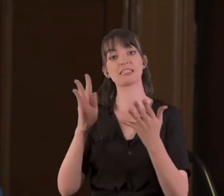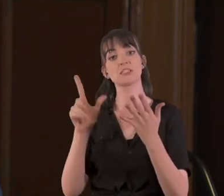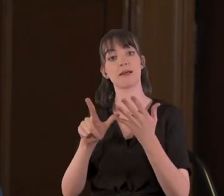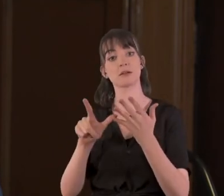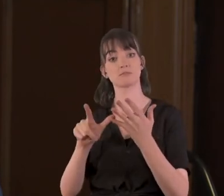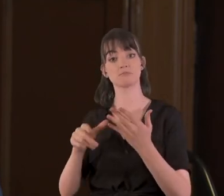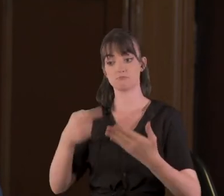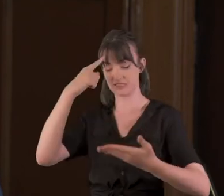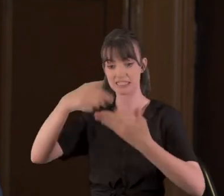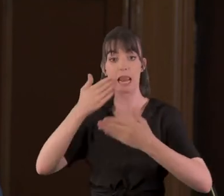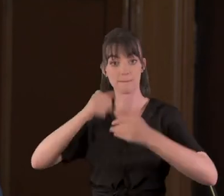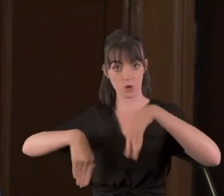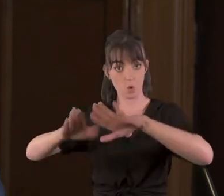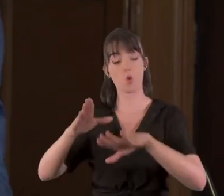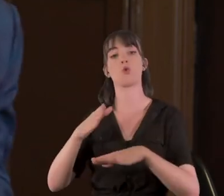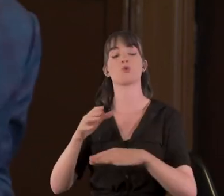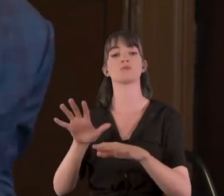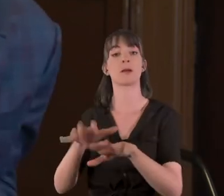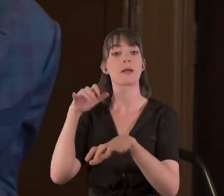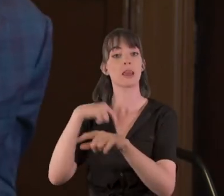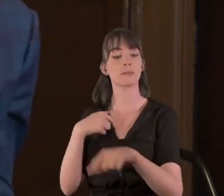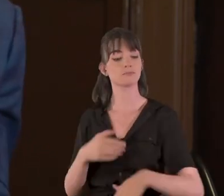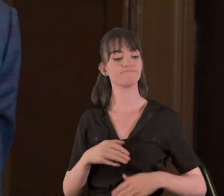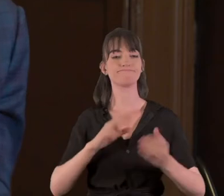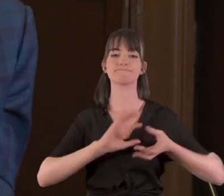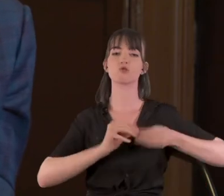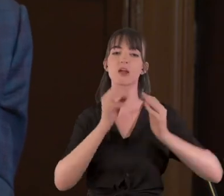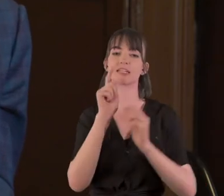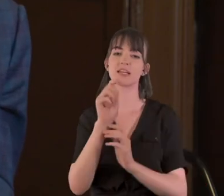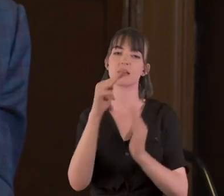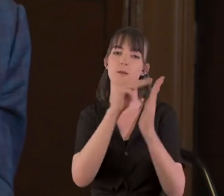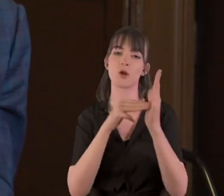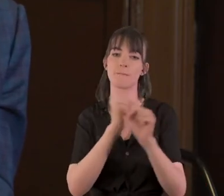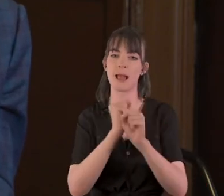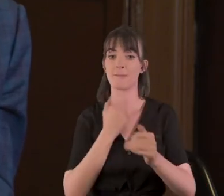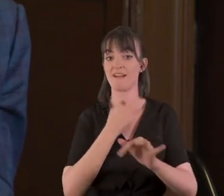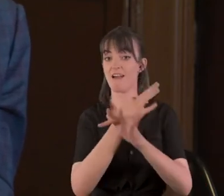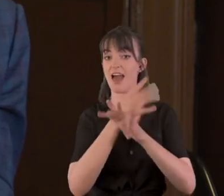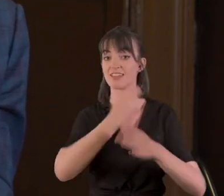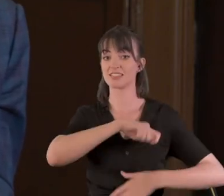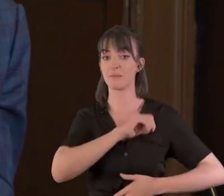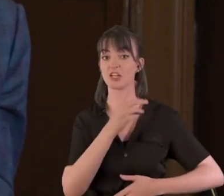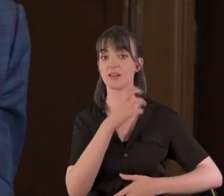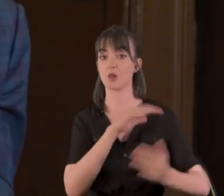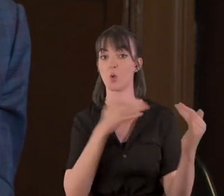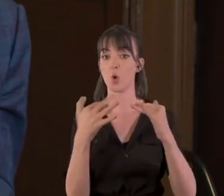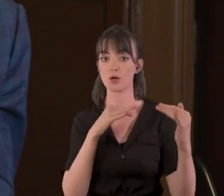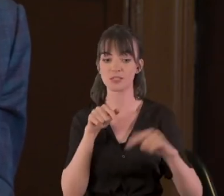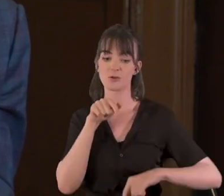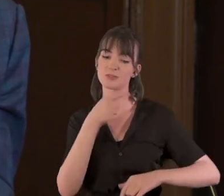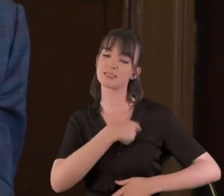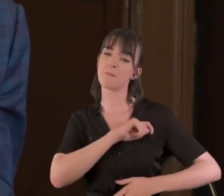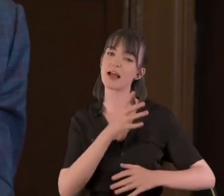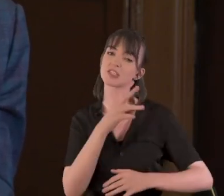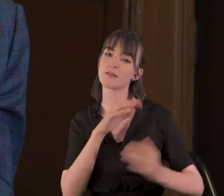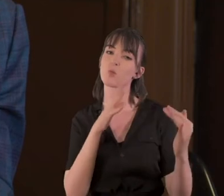Parliament was a programme about my father in the Spanish Civil War. So it's what got me into making television programmes. So there's a